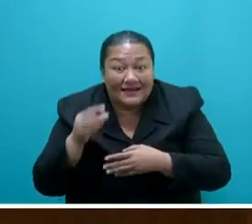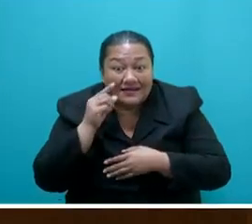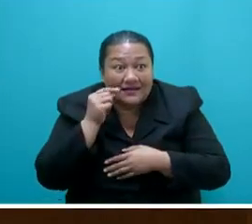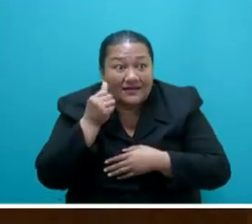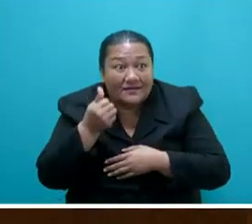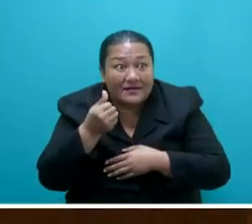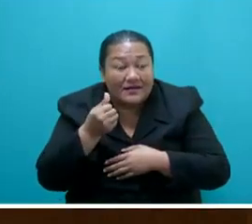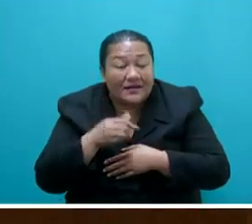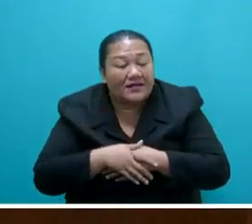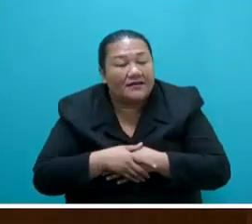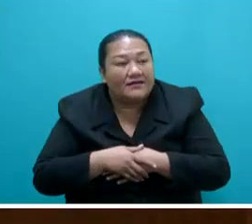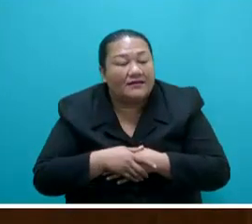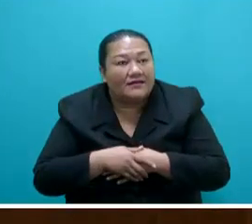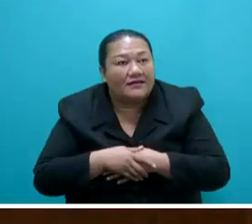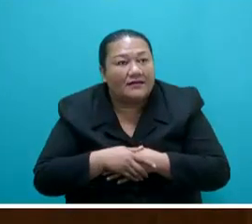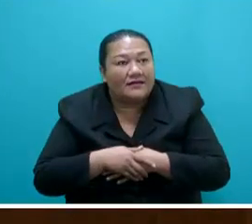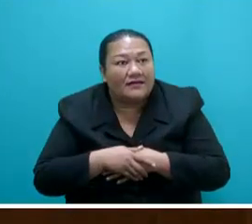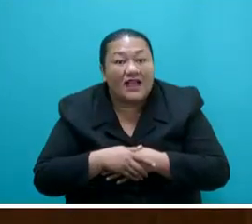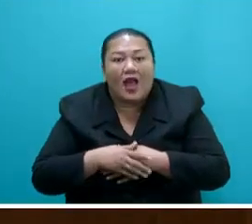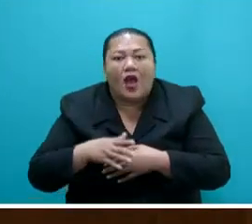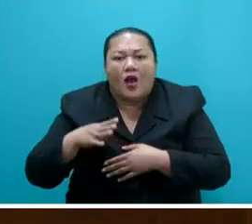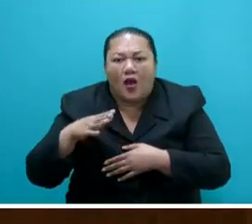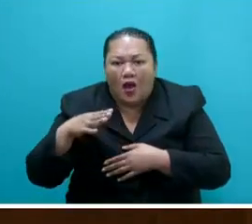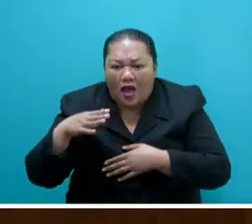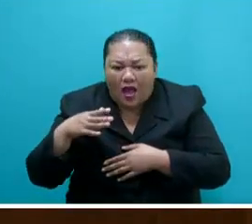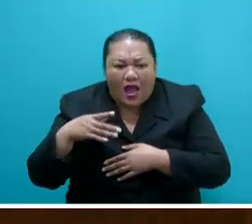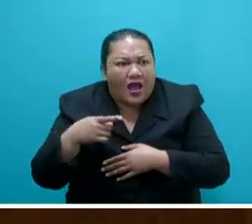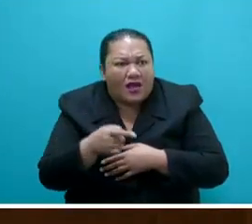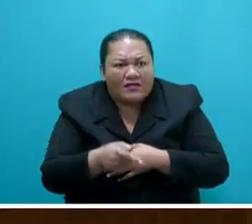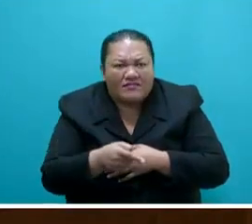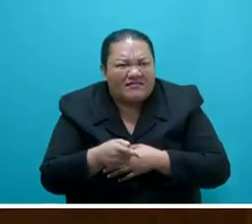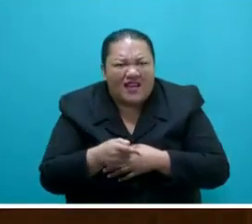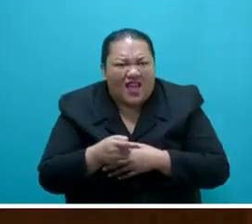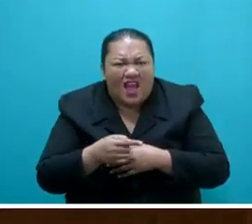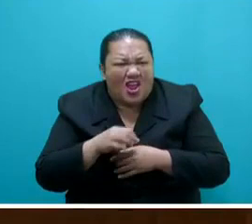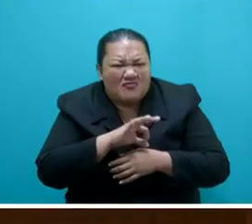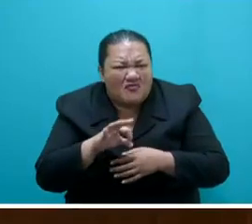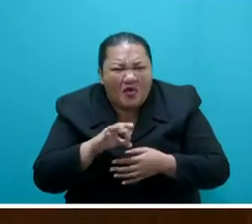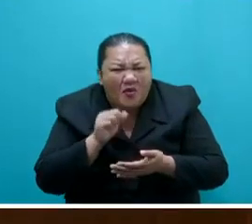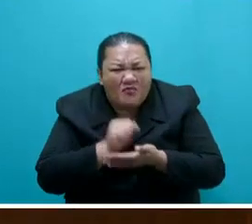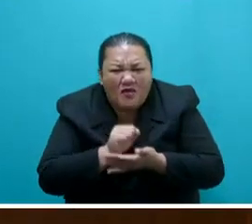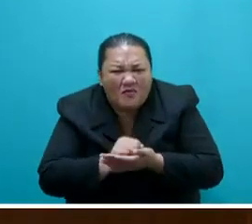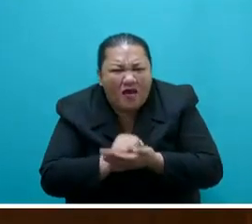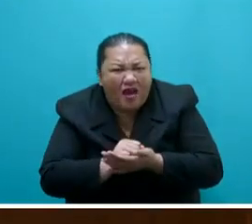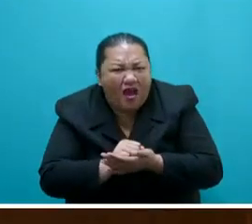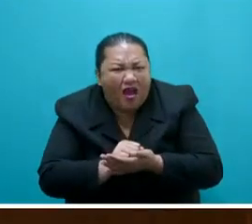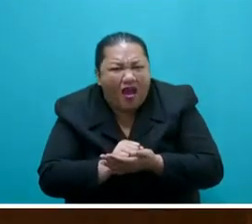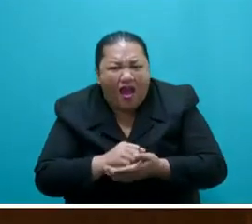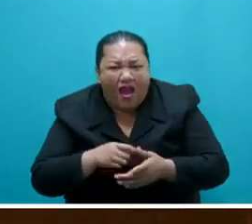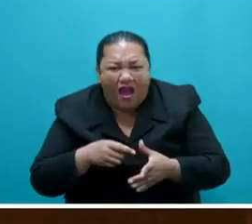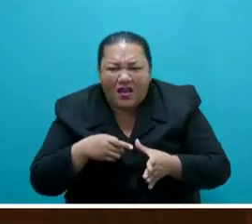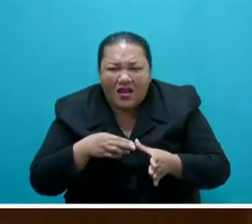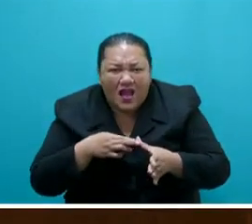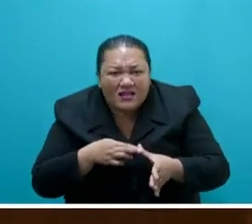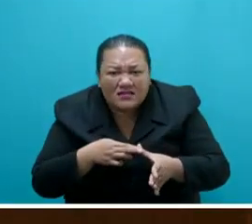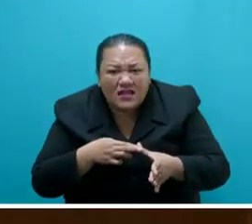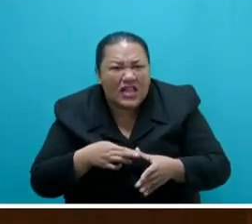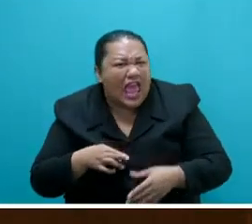nation, while in glaring contrast, His Excellency the President was answering a noble call of